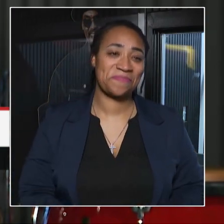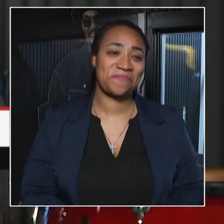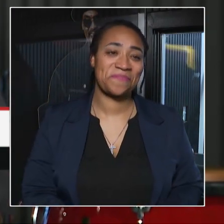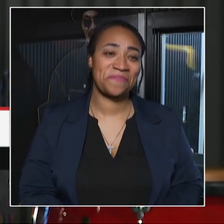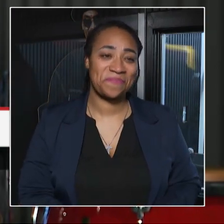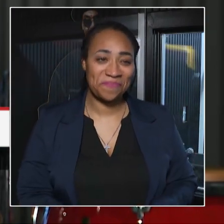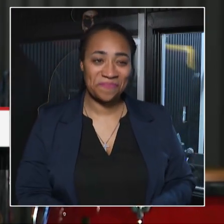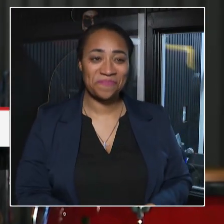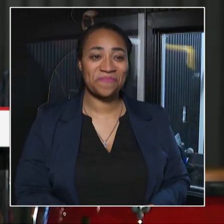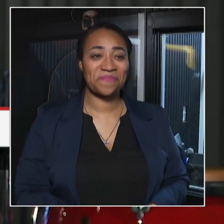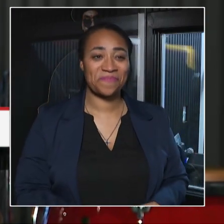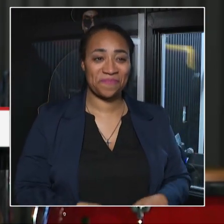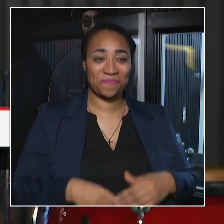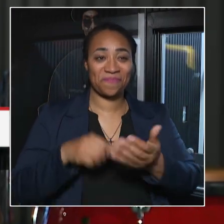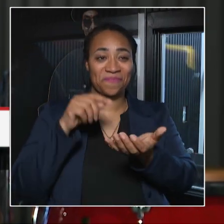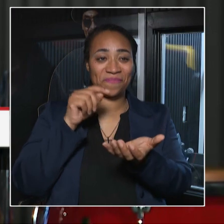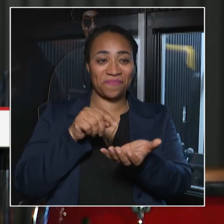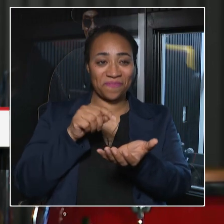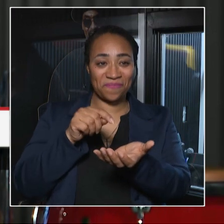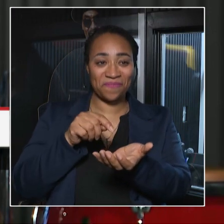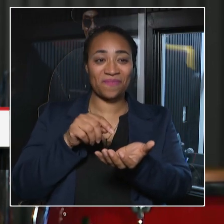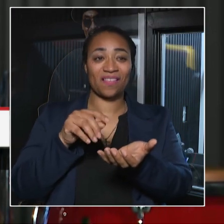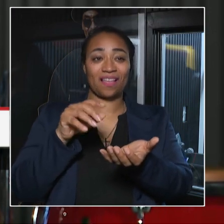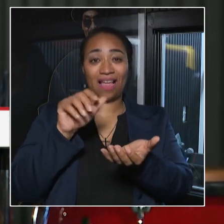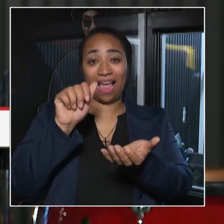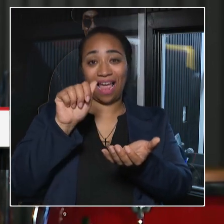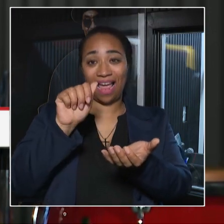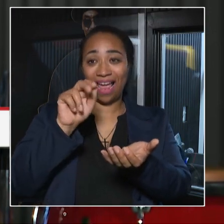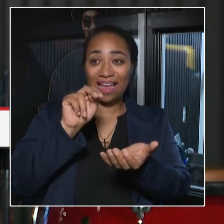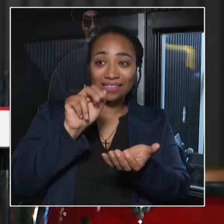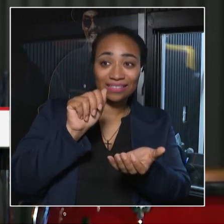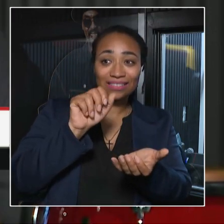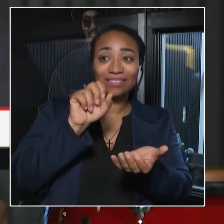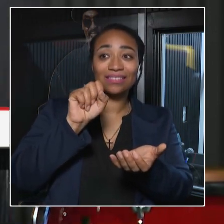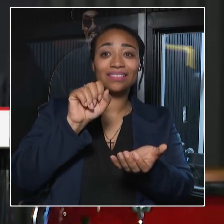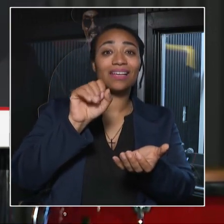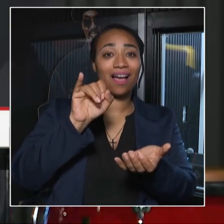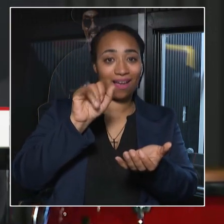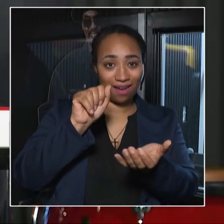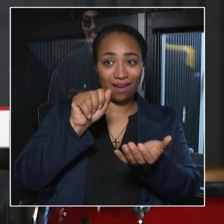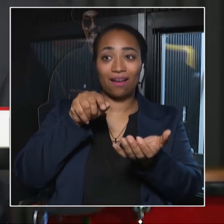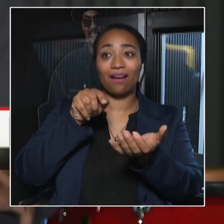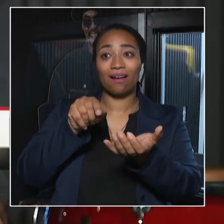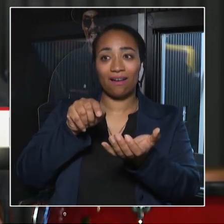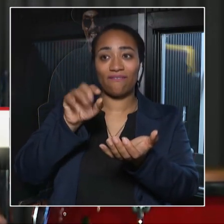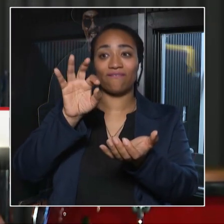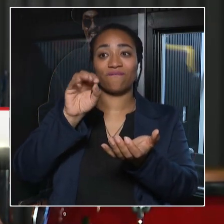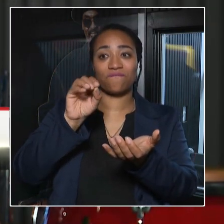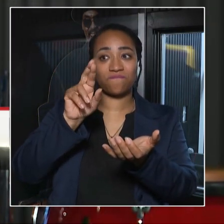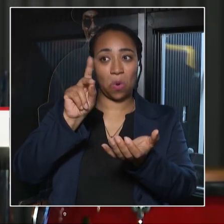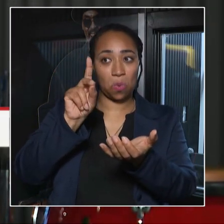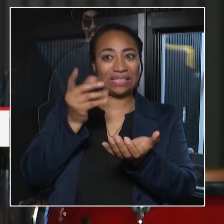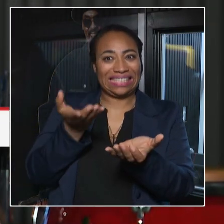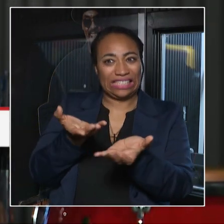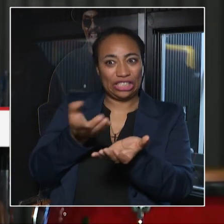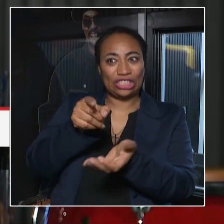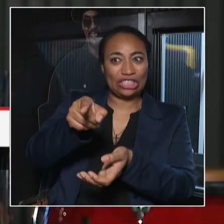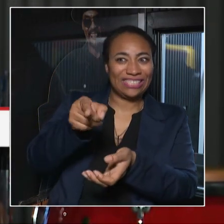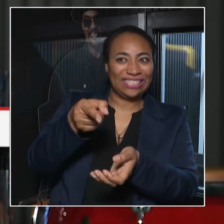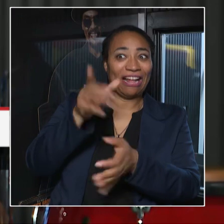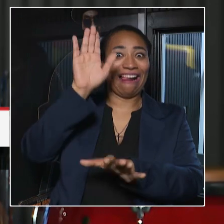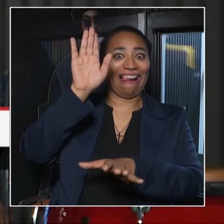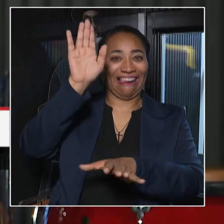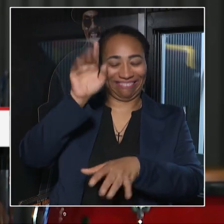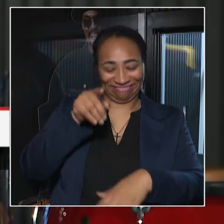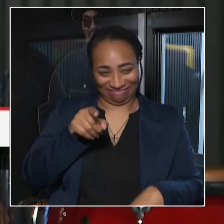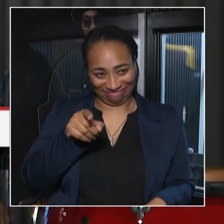I also want to thank TD Bank, who, they're here? Oh, they ain't go back there. So, you know,